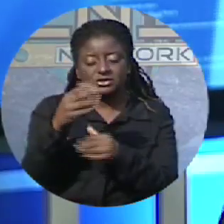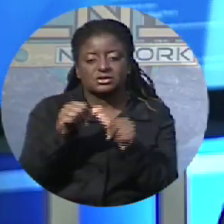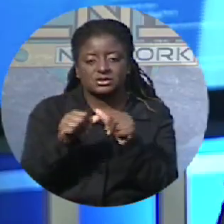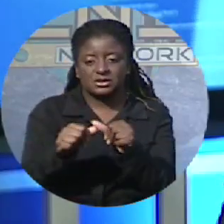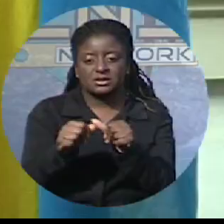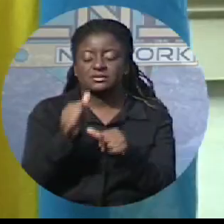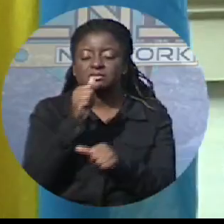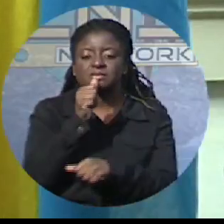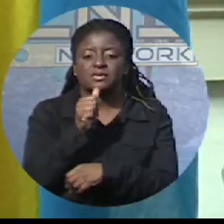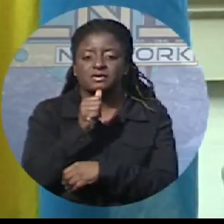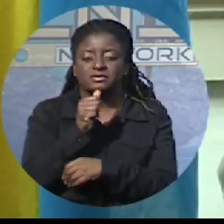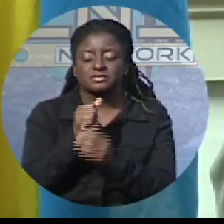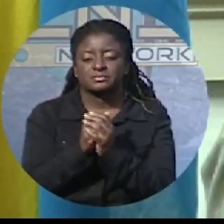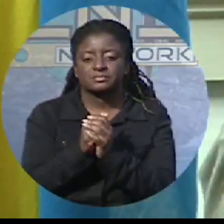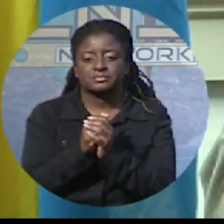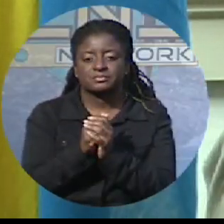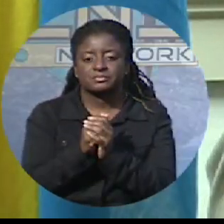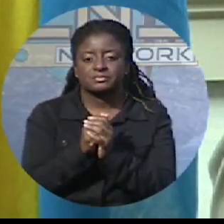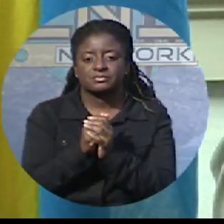confidential.